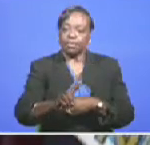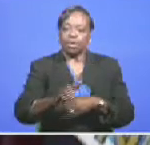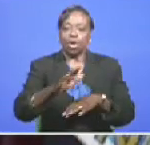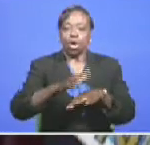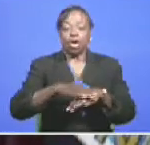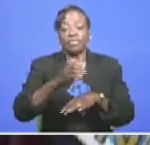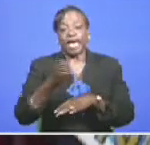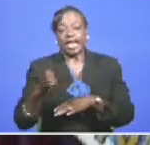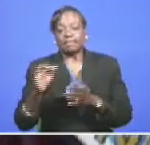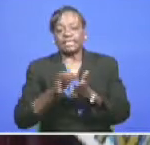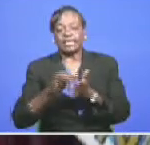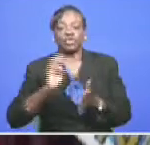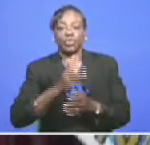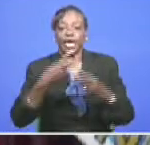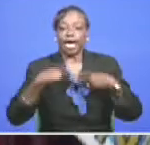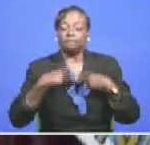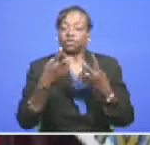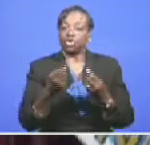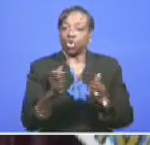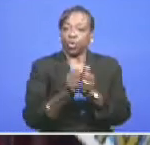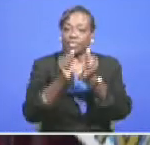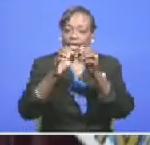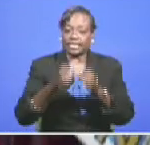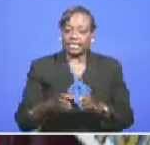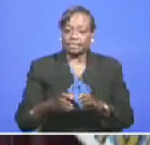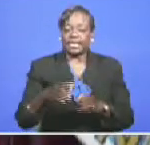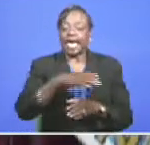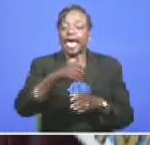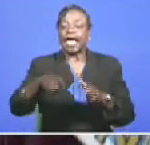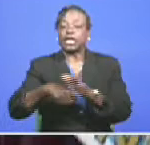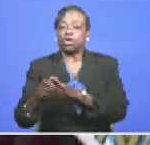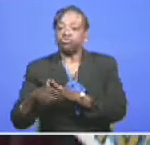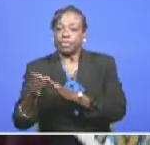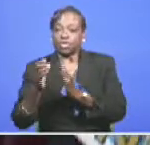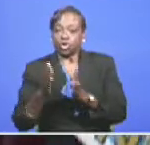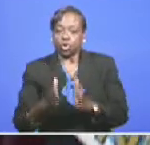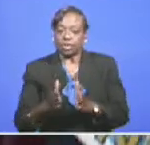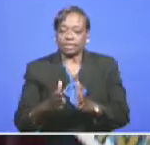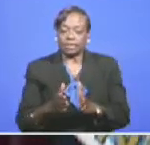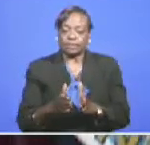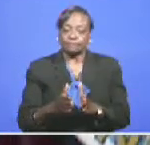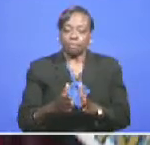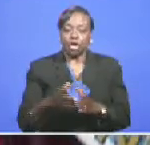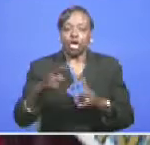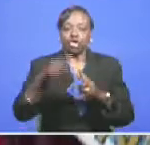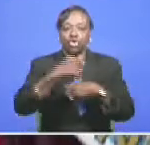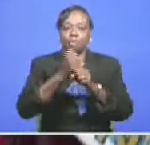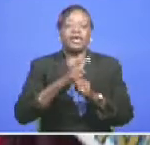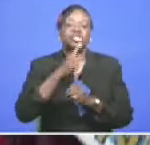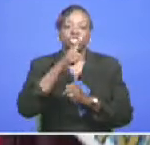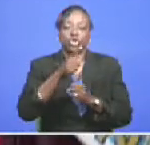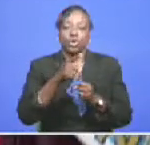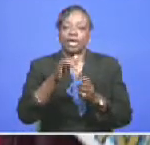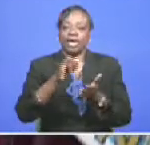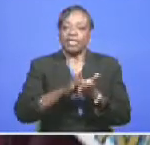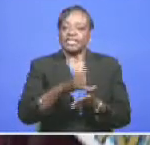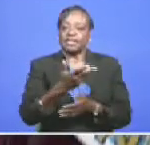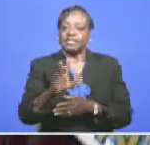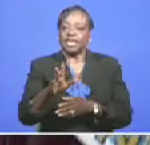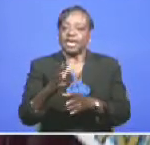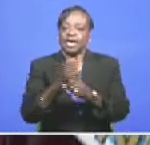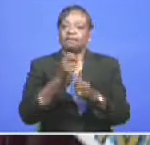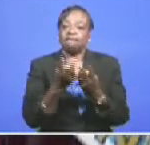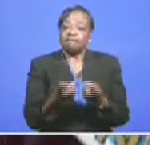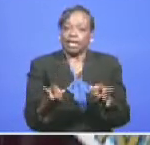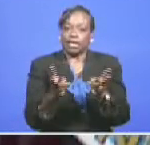the elements that we have to do with our customers and our contributors to the fund, to make sure that they receive